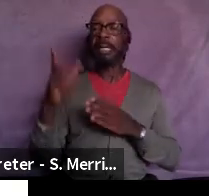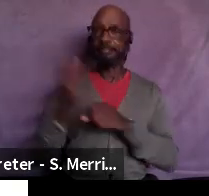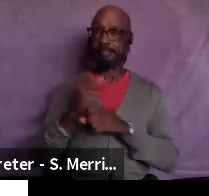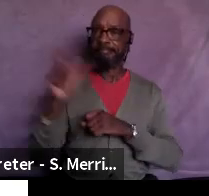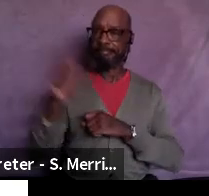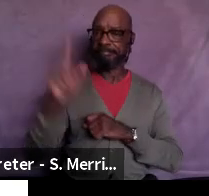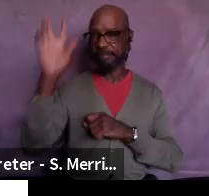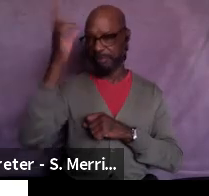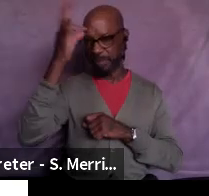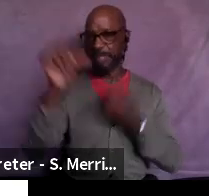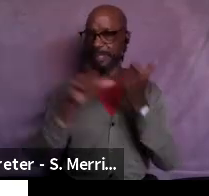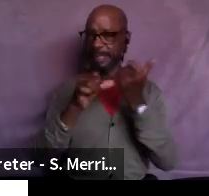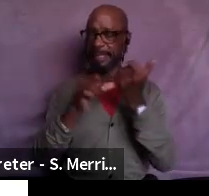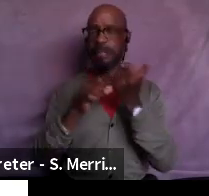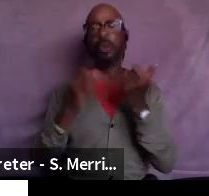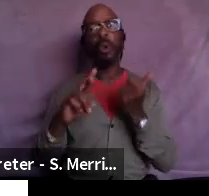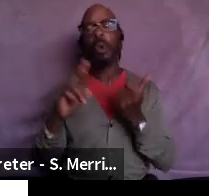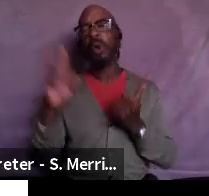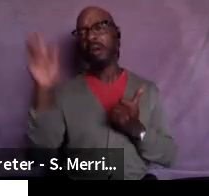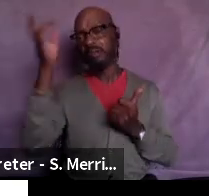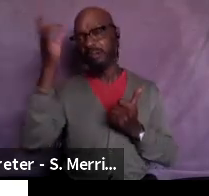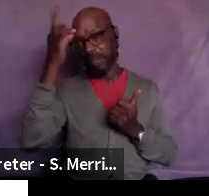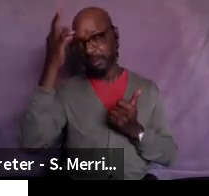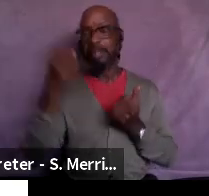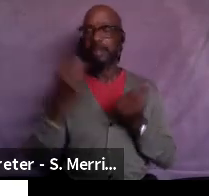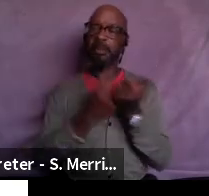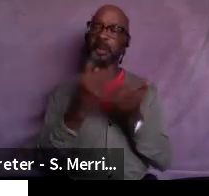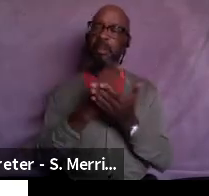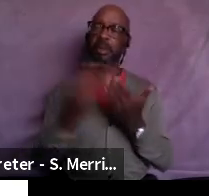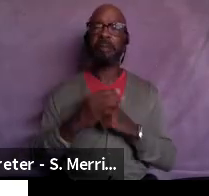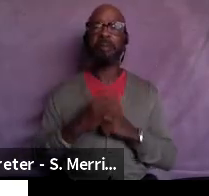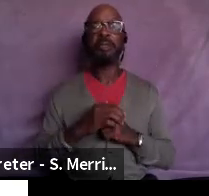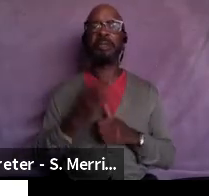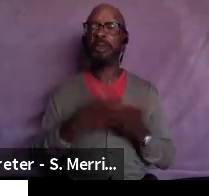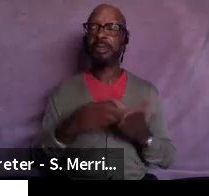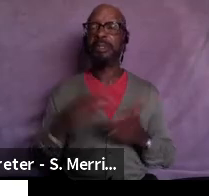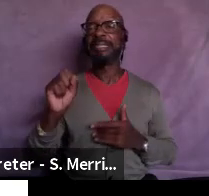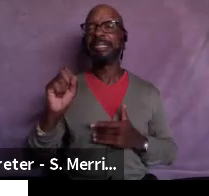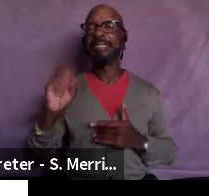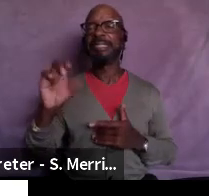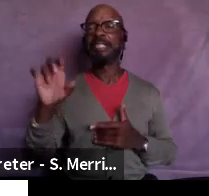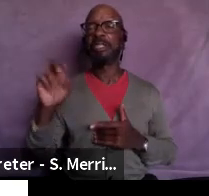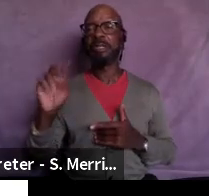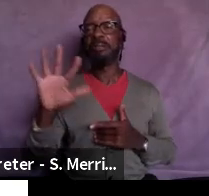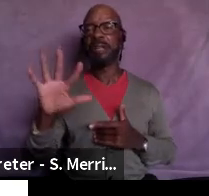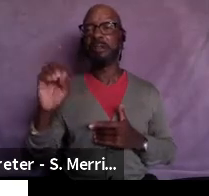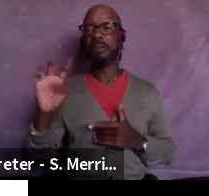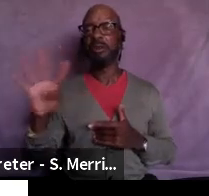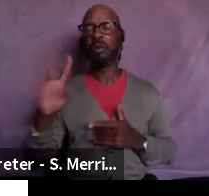by federally conducted programs. So Section 504 would require that